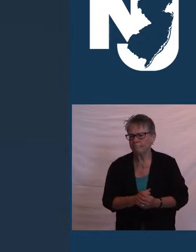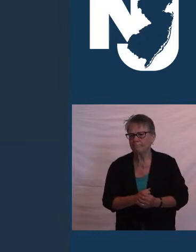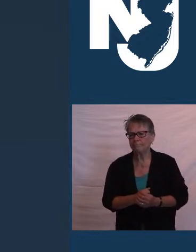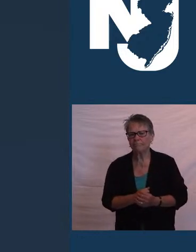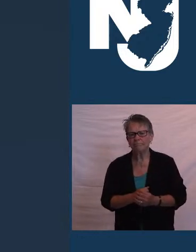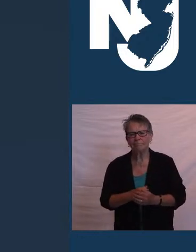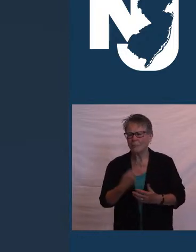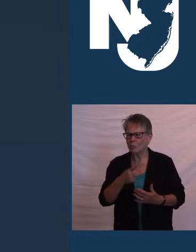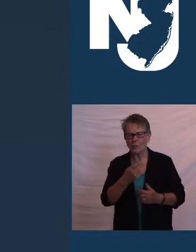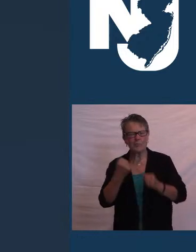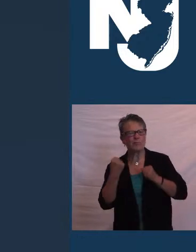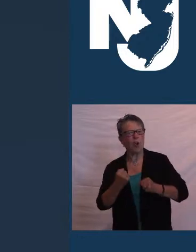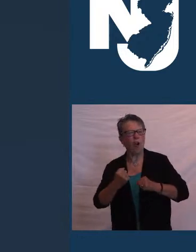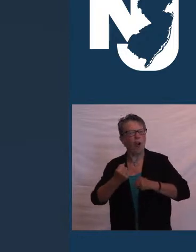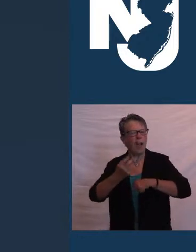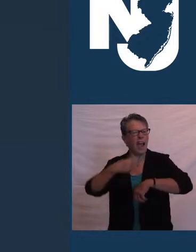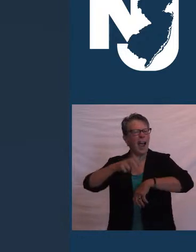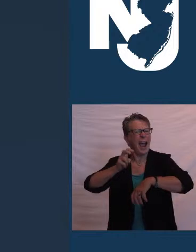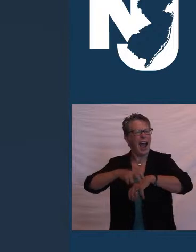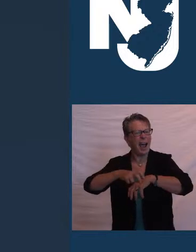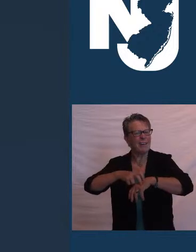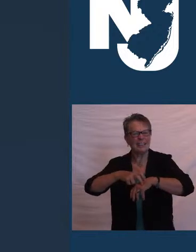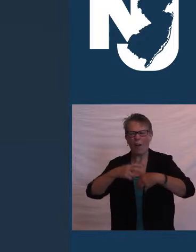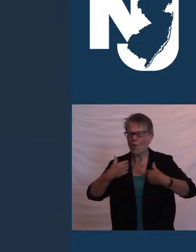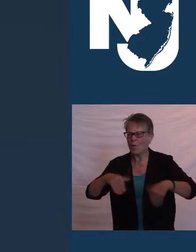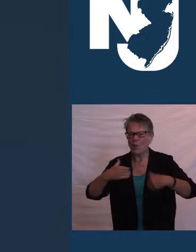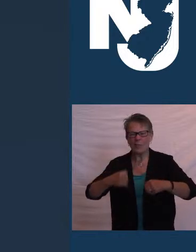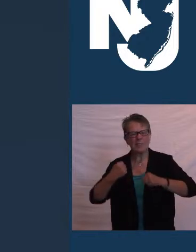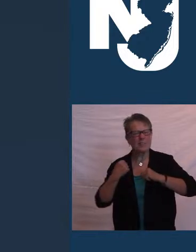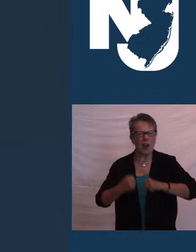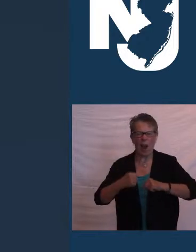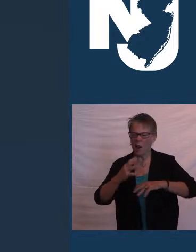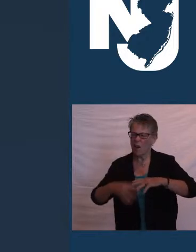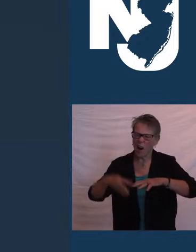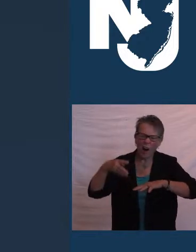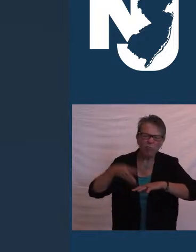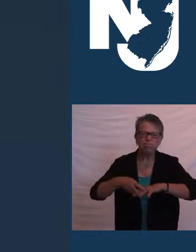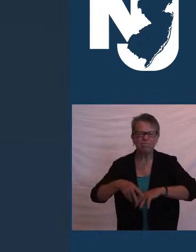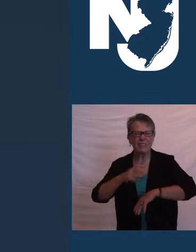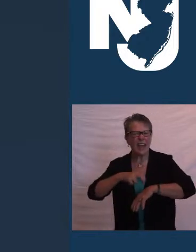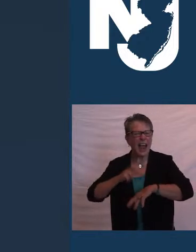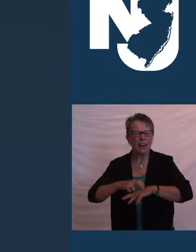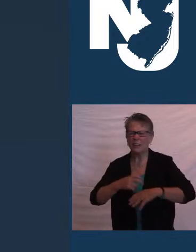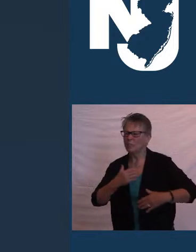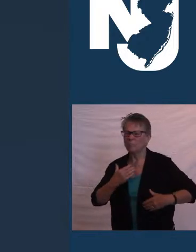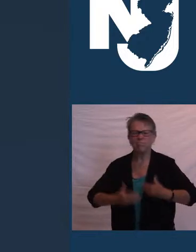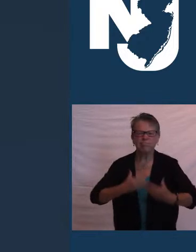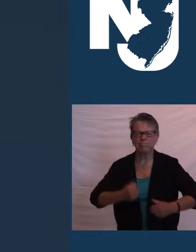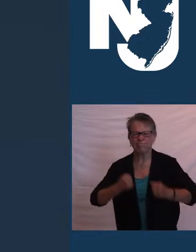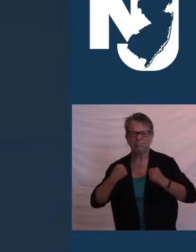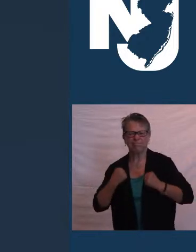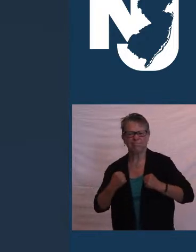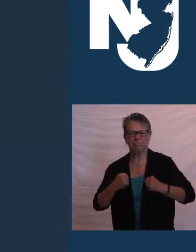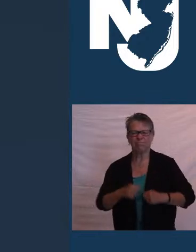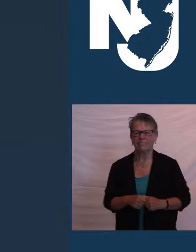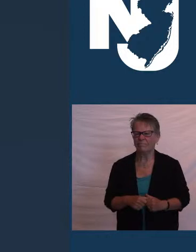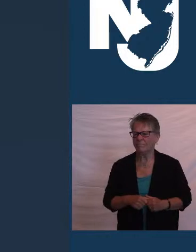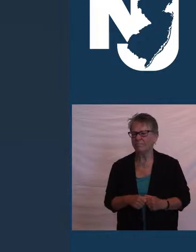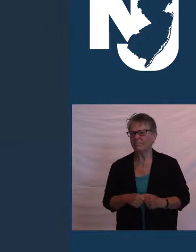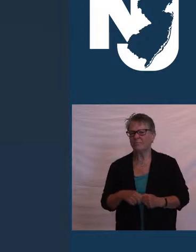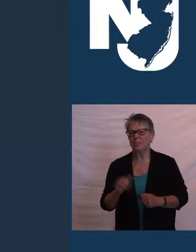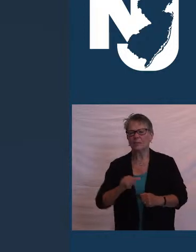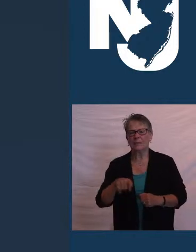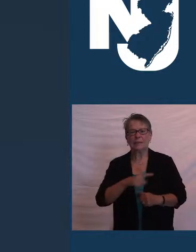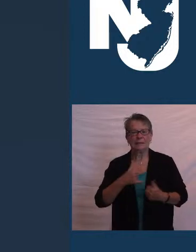I had the great honor of speaking with both Geraldine and his son Dan last Wednesday. He also left behind his older brothers, Paul and George,